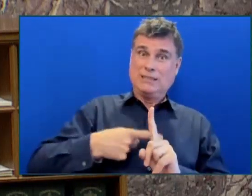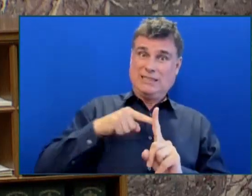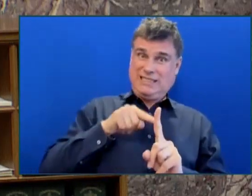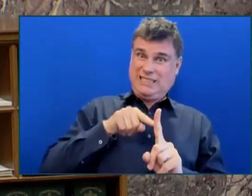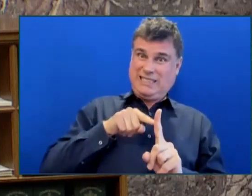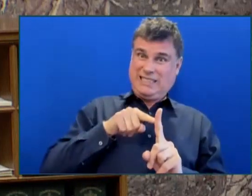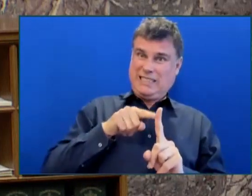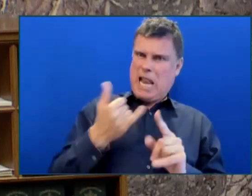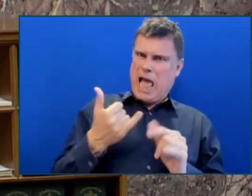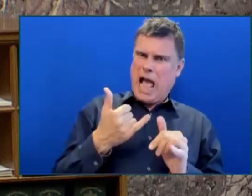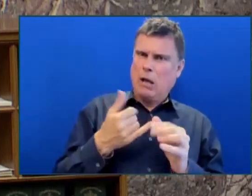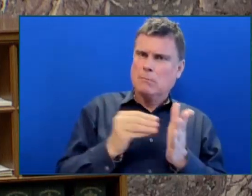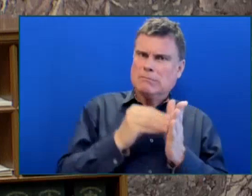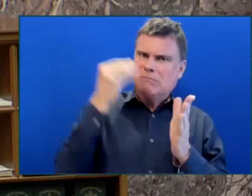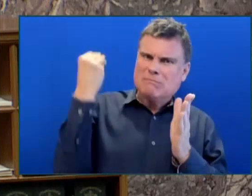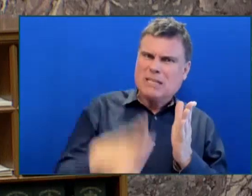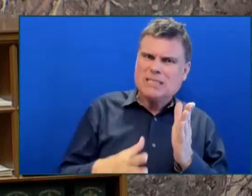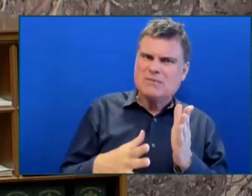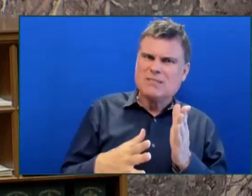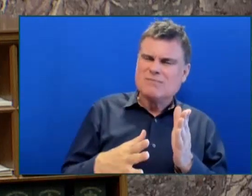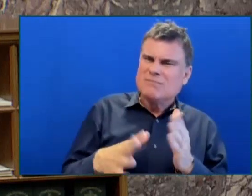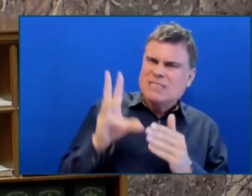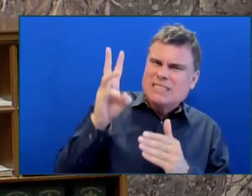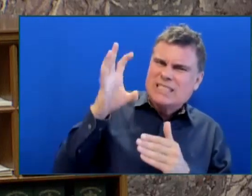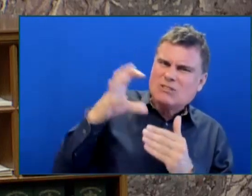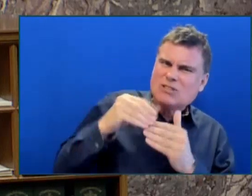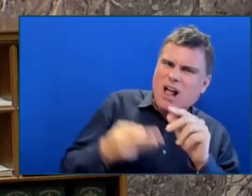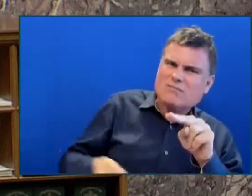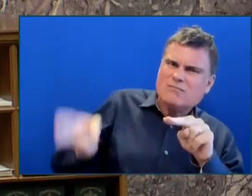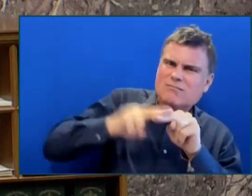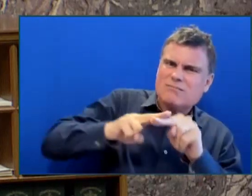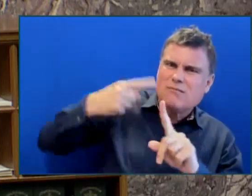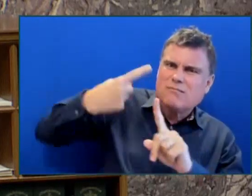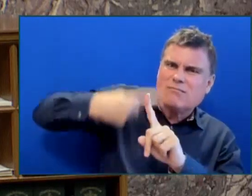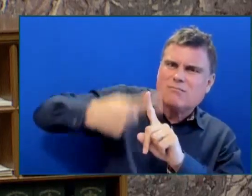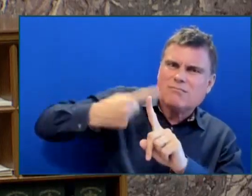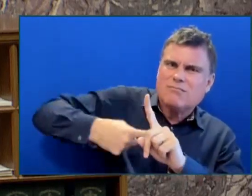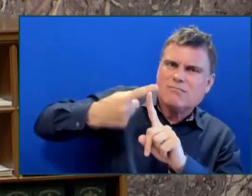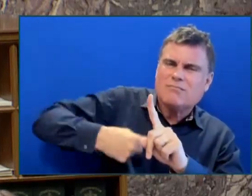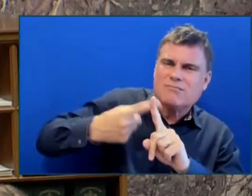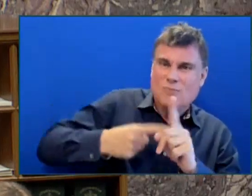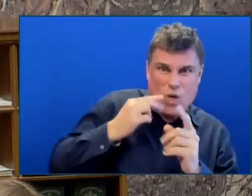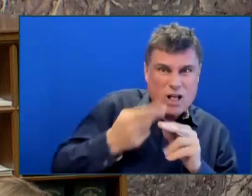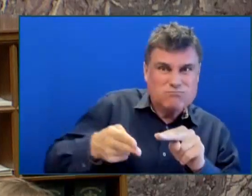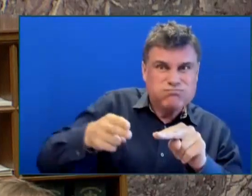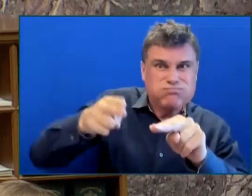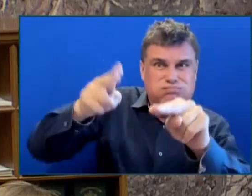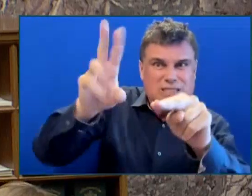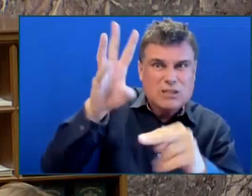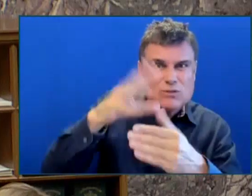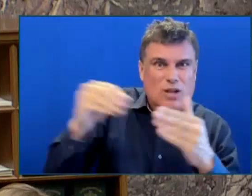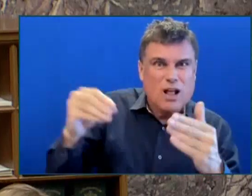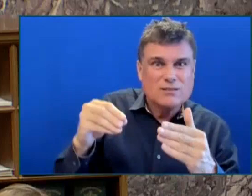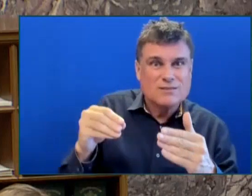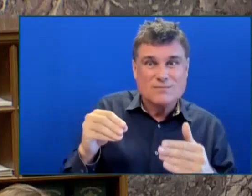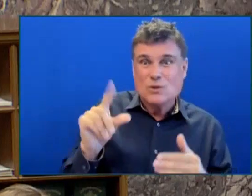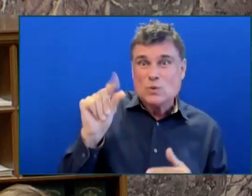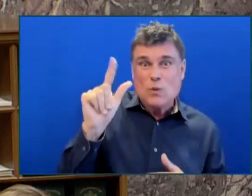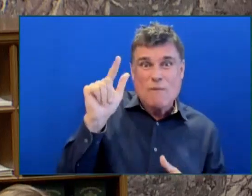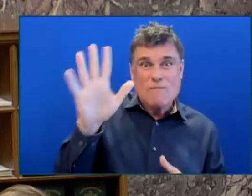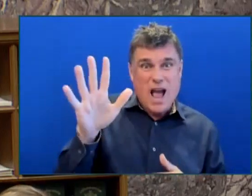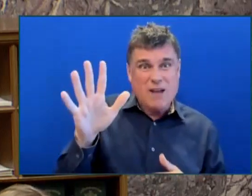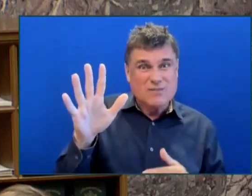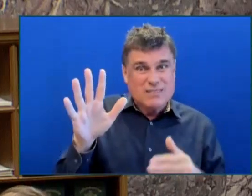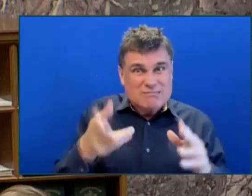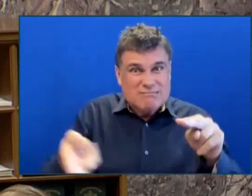two-bedroom apartment by 2025. And that's on top of the over $400 a month increases they've already faced under this